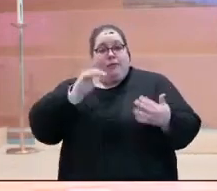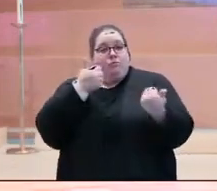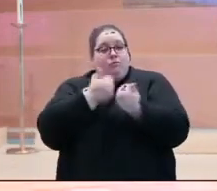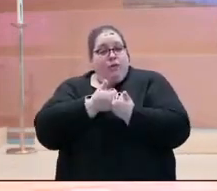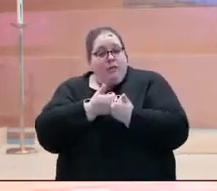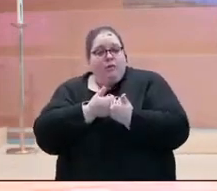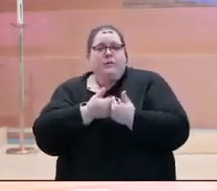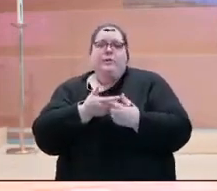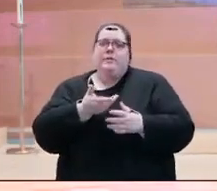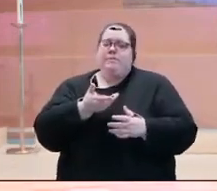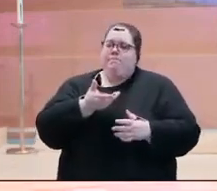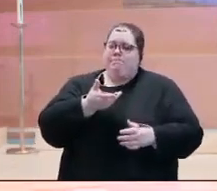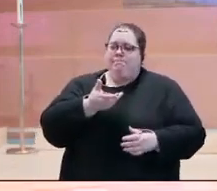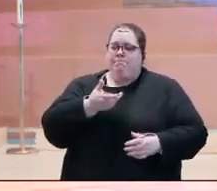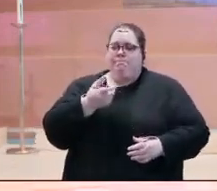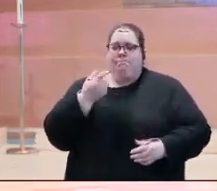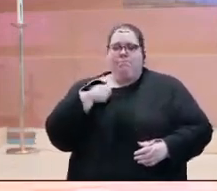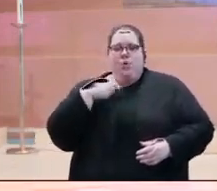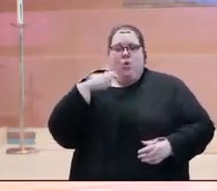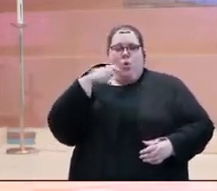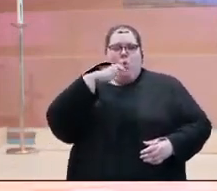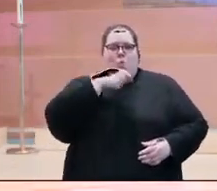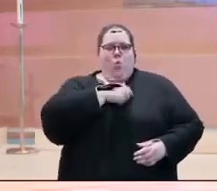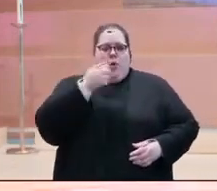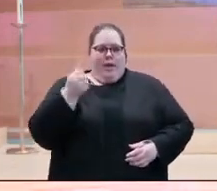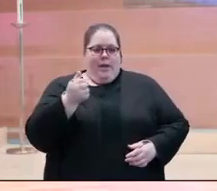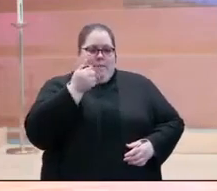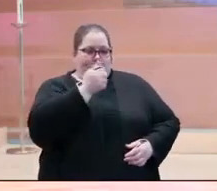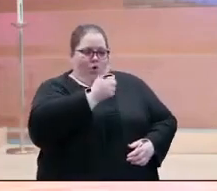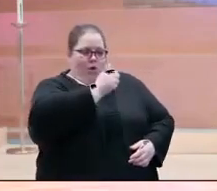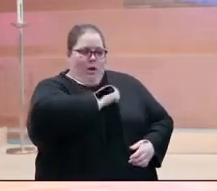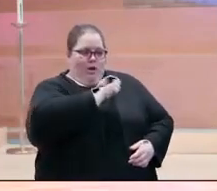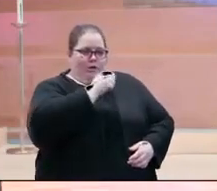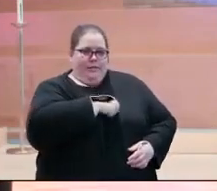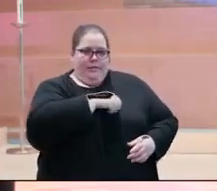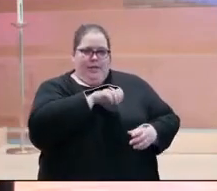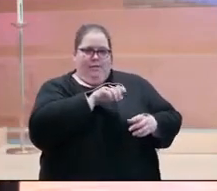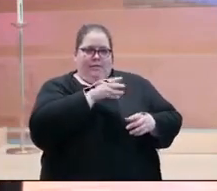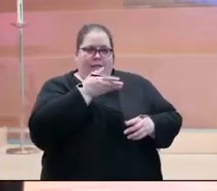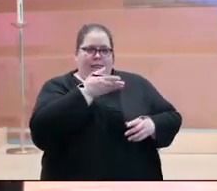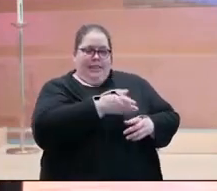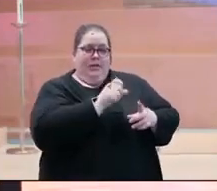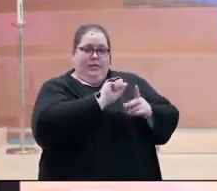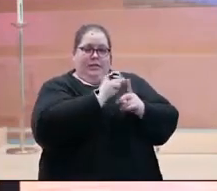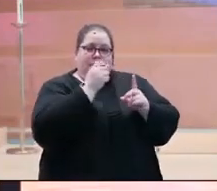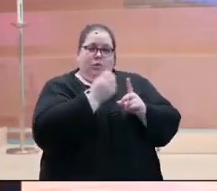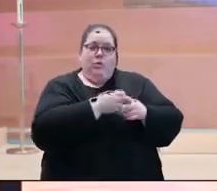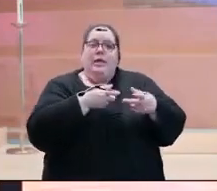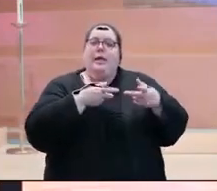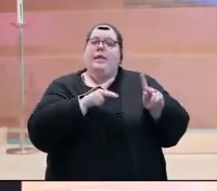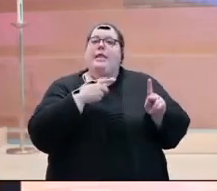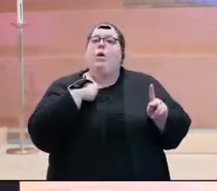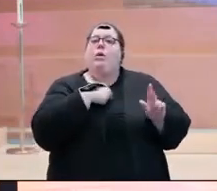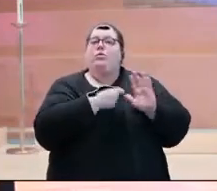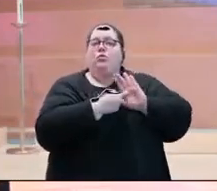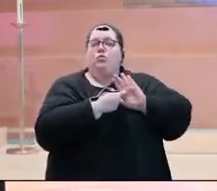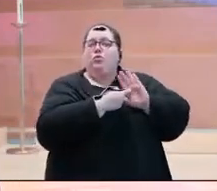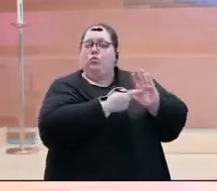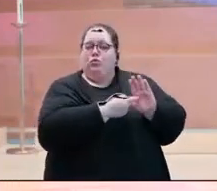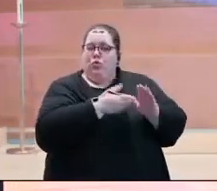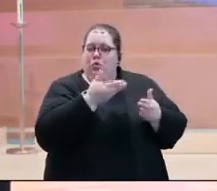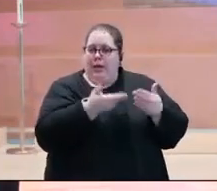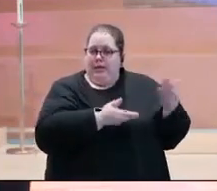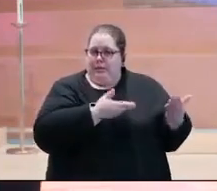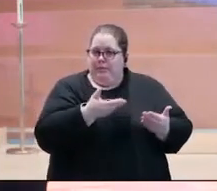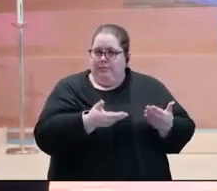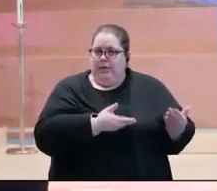what are ways that we're actually putting ourselves into situations where we can show hospitality? What are ways